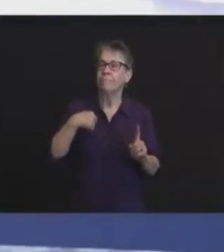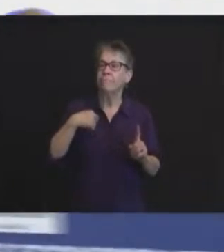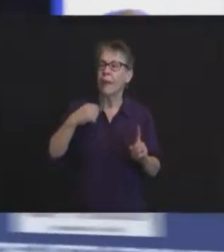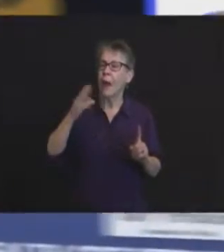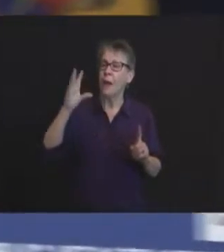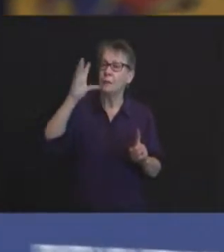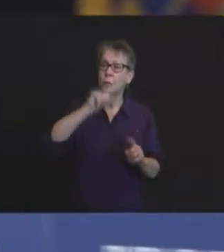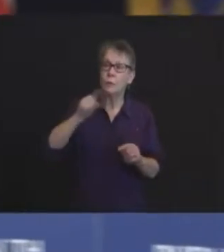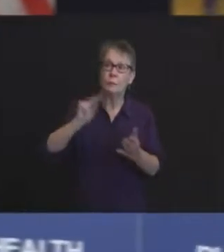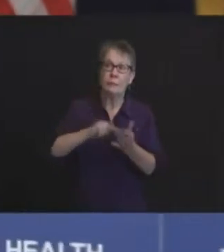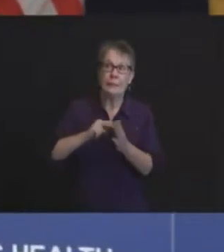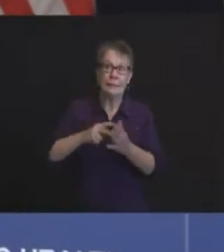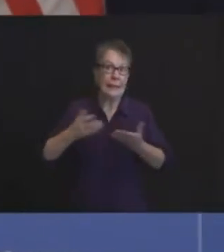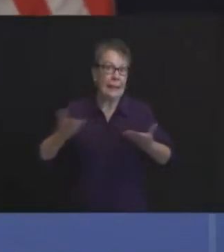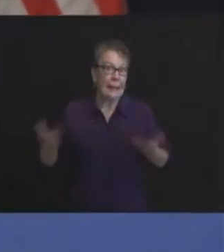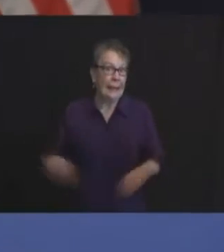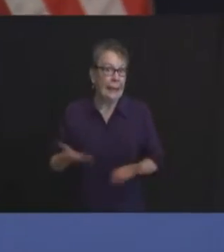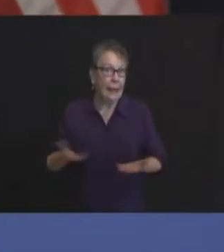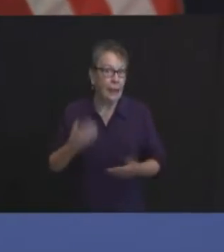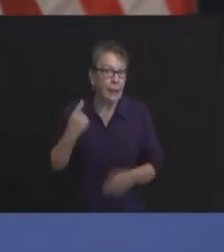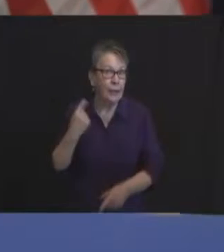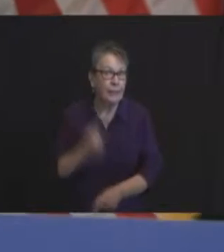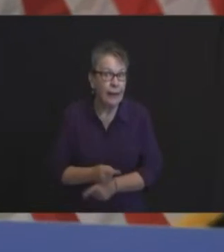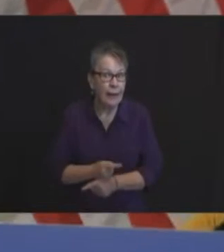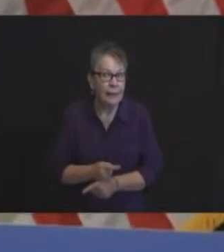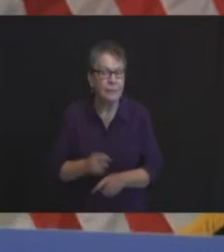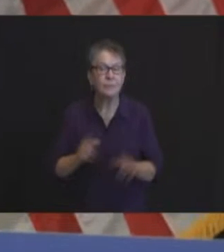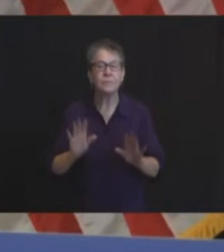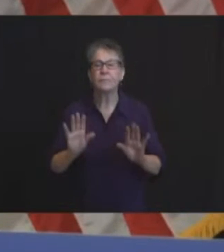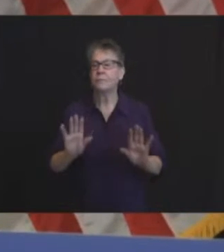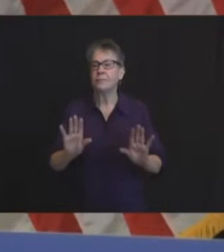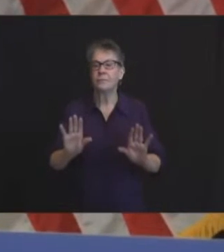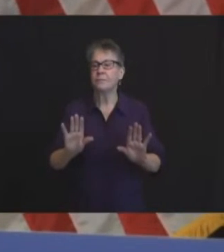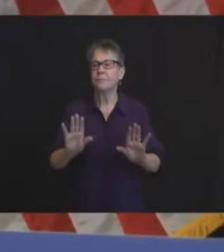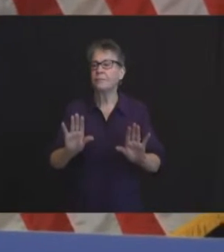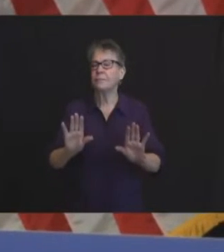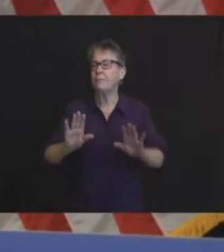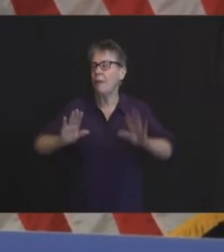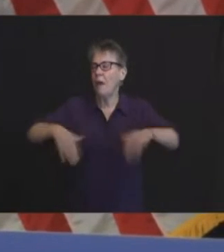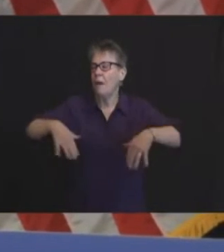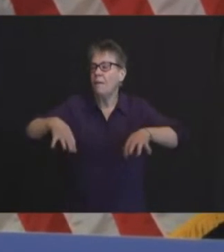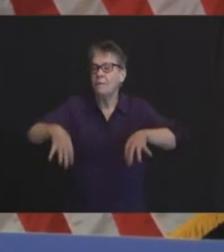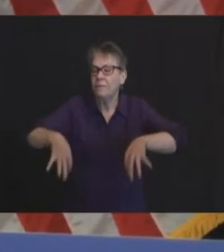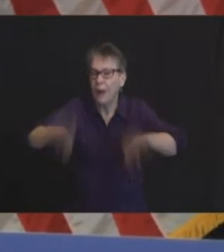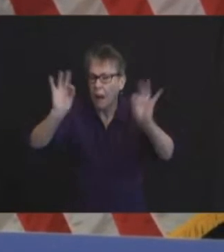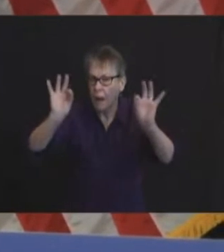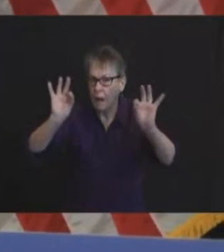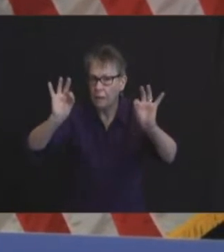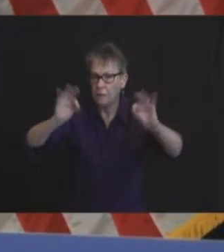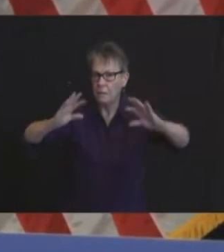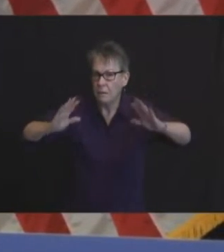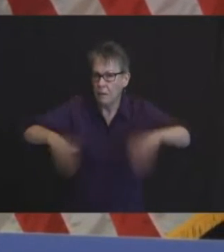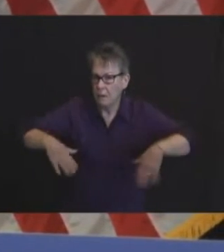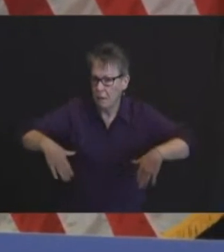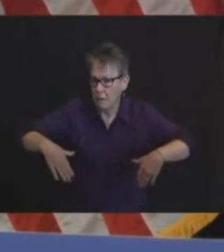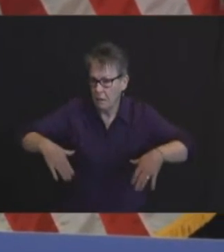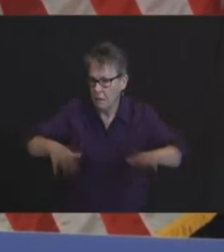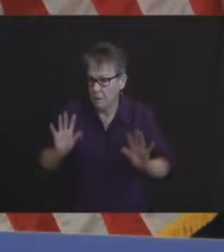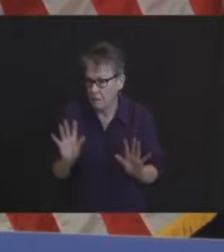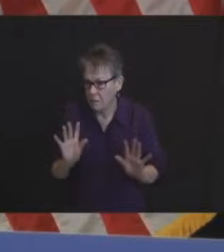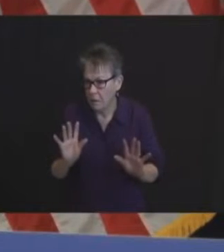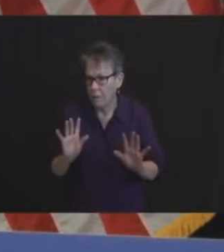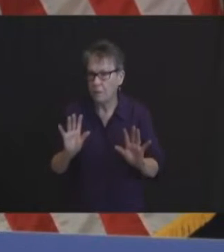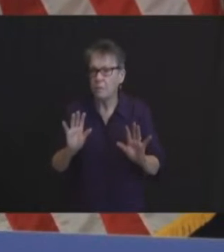the takeaway is that the public health management doesn't change. If anything, it just kind of reinforces the need that we have to continue to